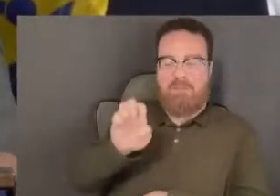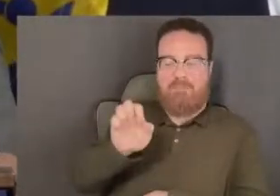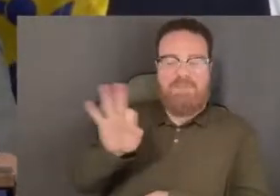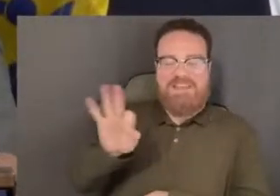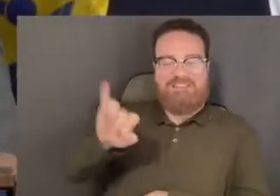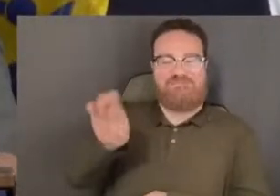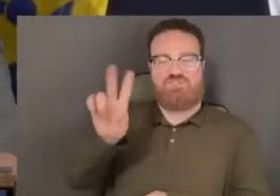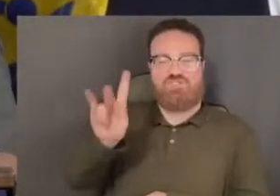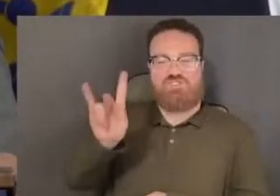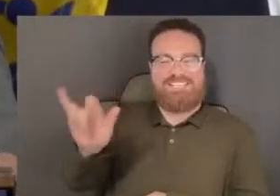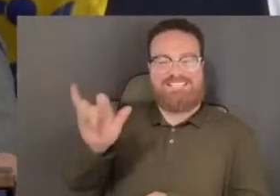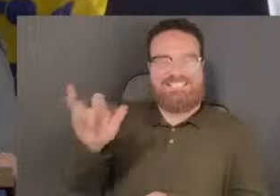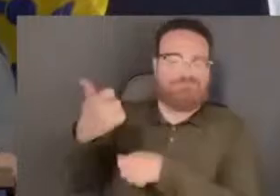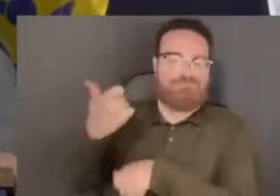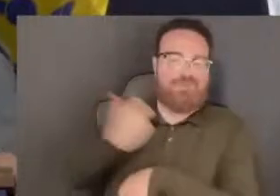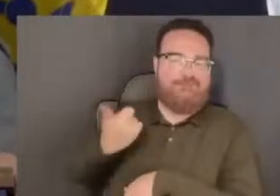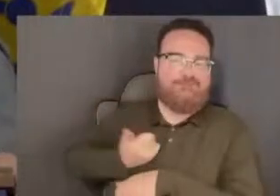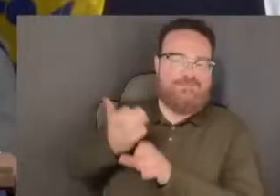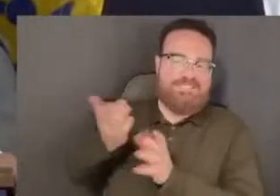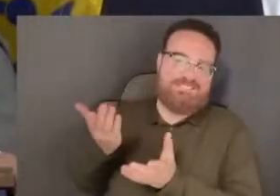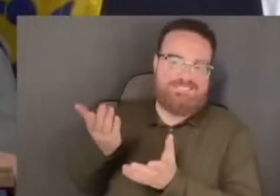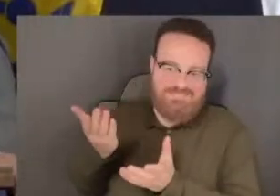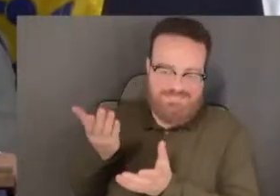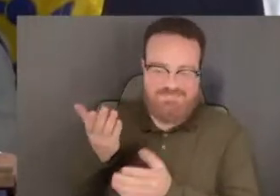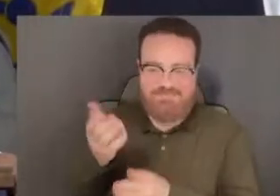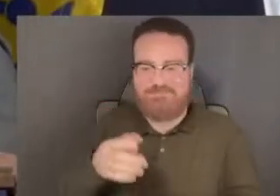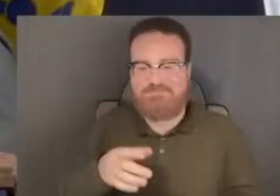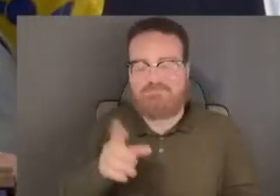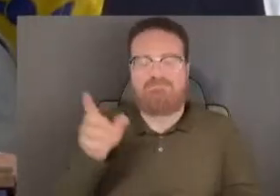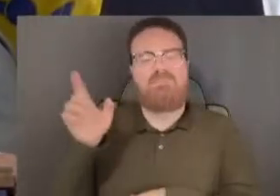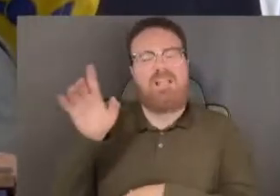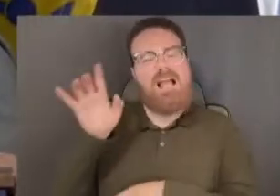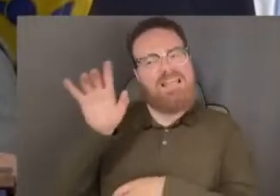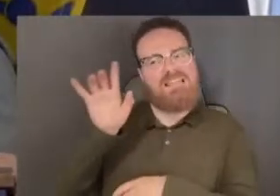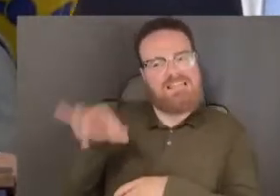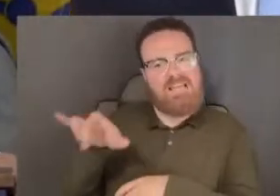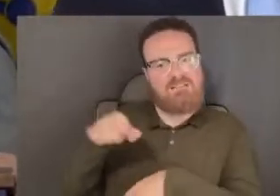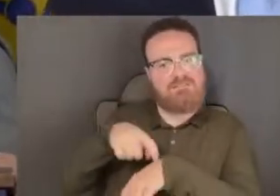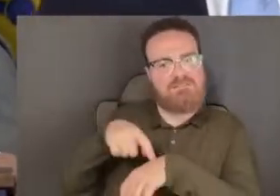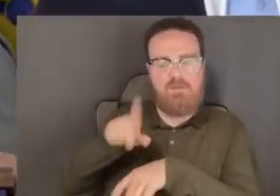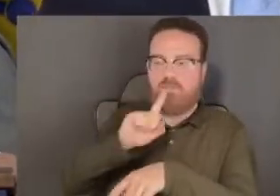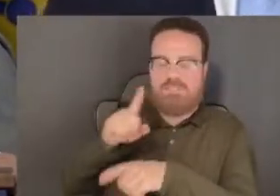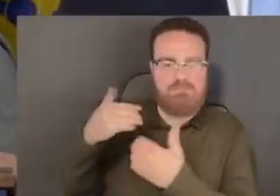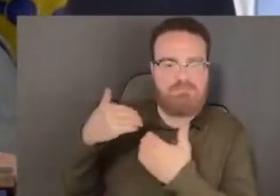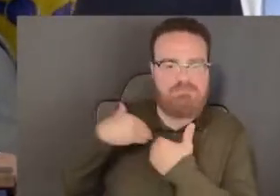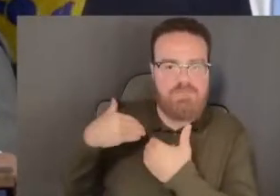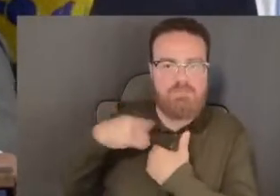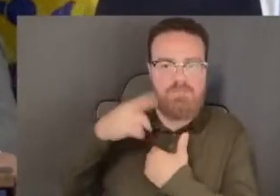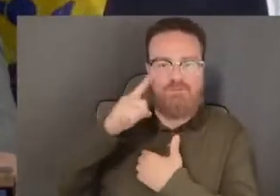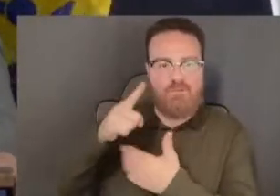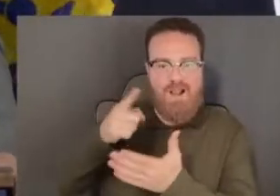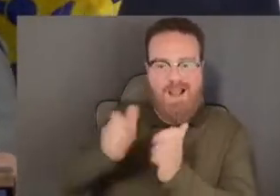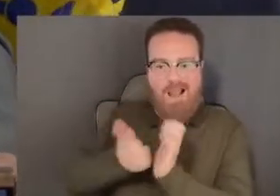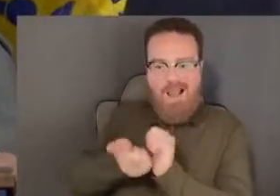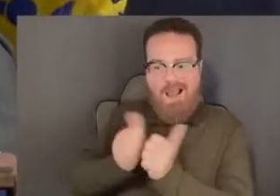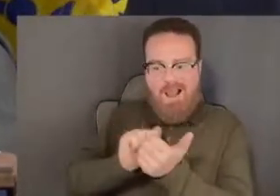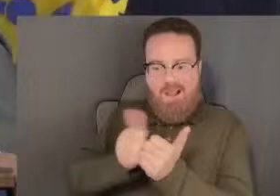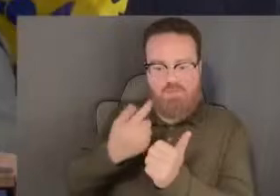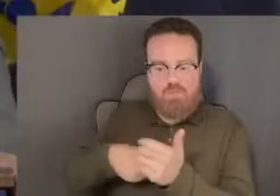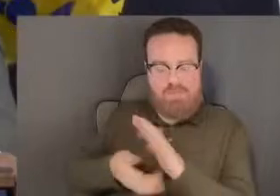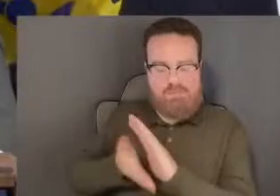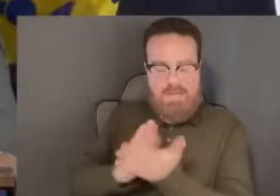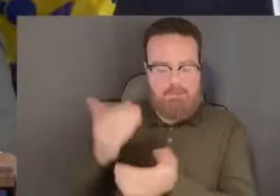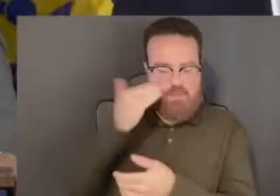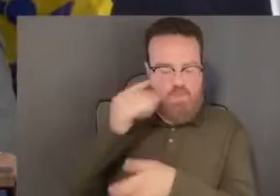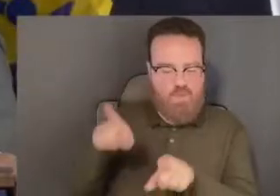that was responsible for our country being the land of the brave and the home of the free, the greatest